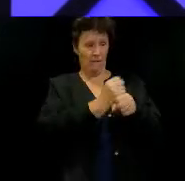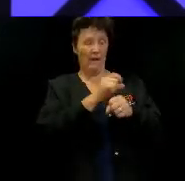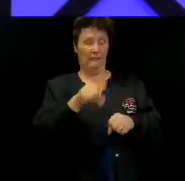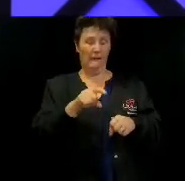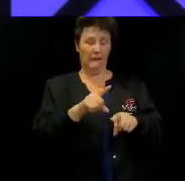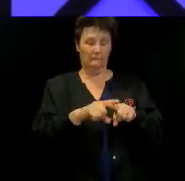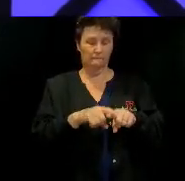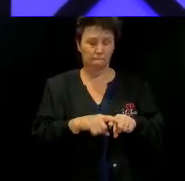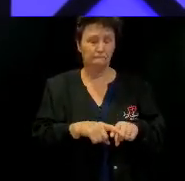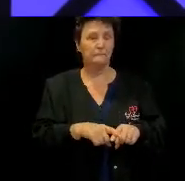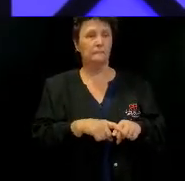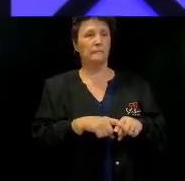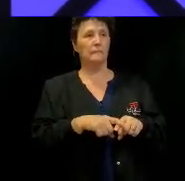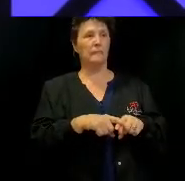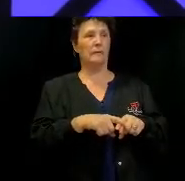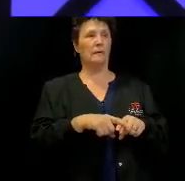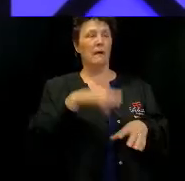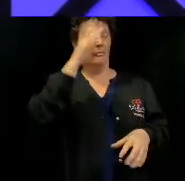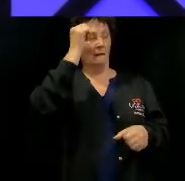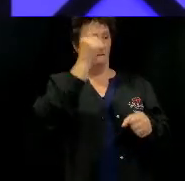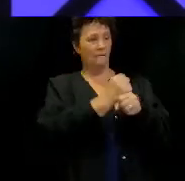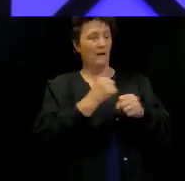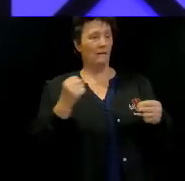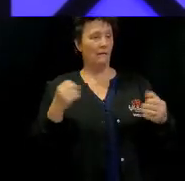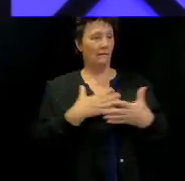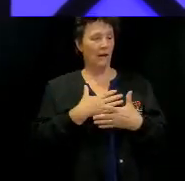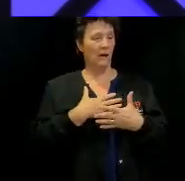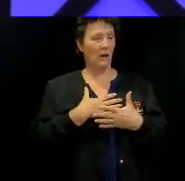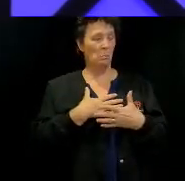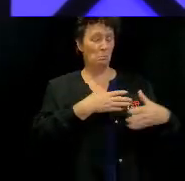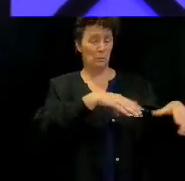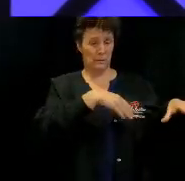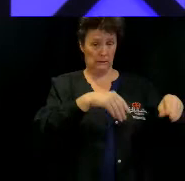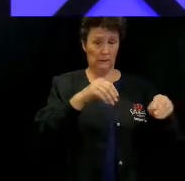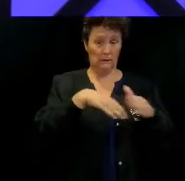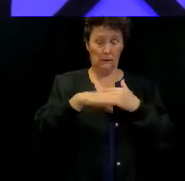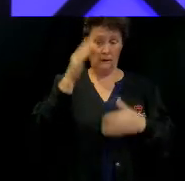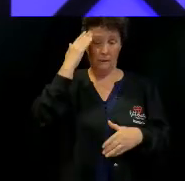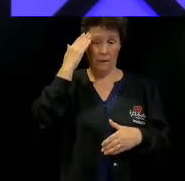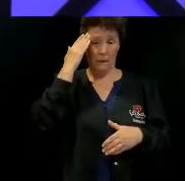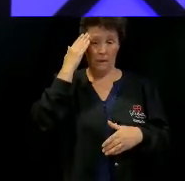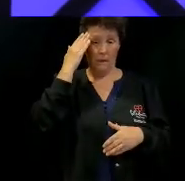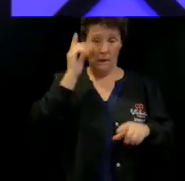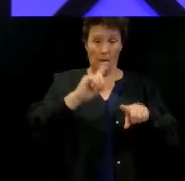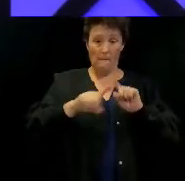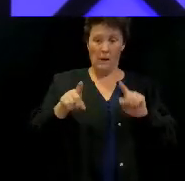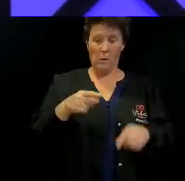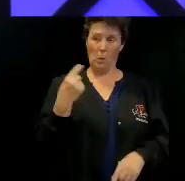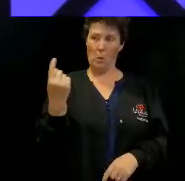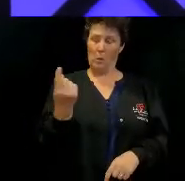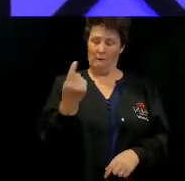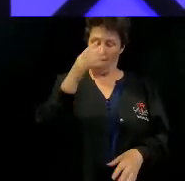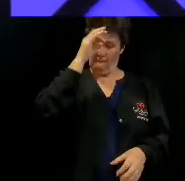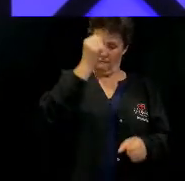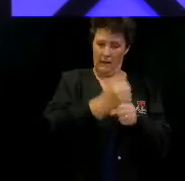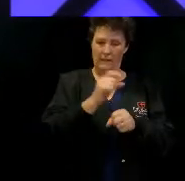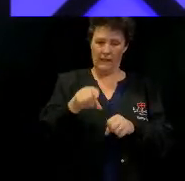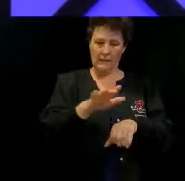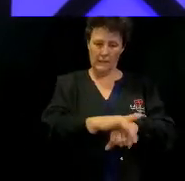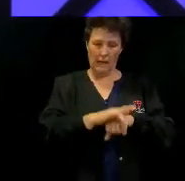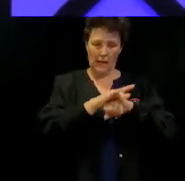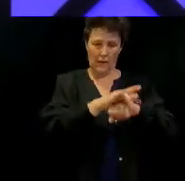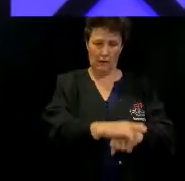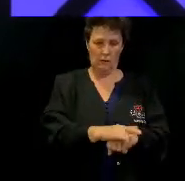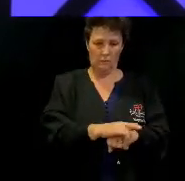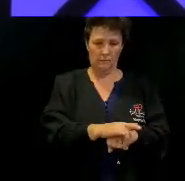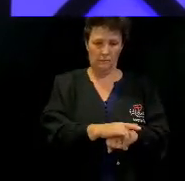Both faith and fear sail into the harbor of our minds, but only faith should be allowed to anchor. I like that.